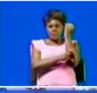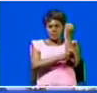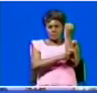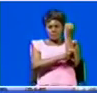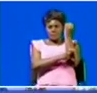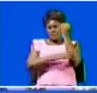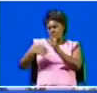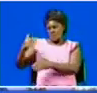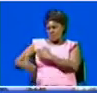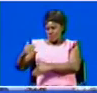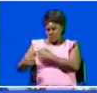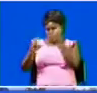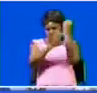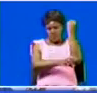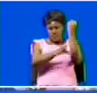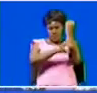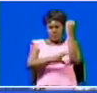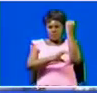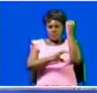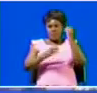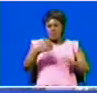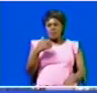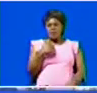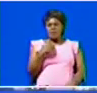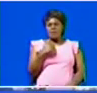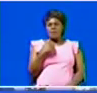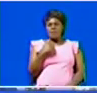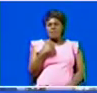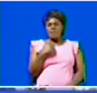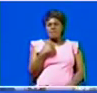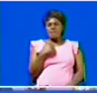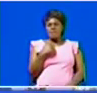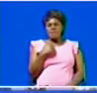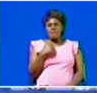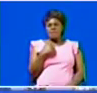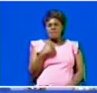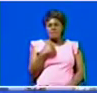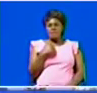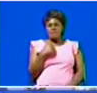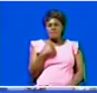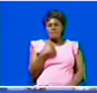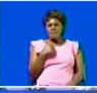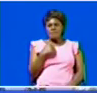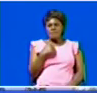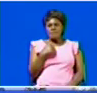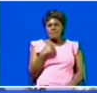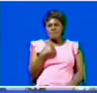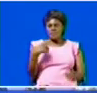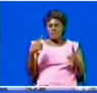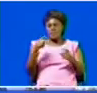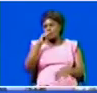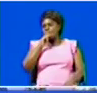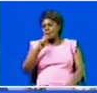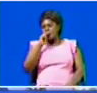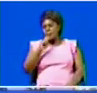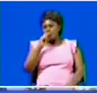the neighboring countries. So we have activities, as Pedrag mentioned, activities in